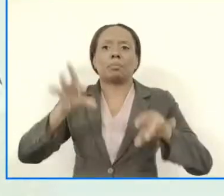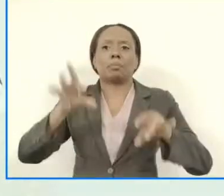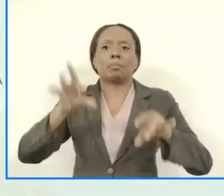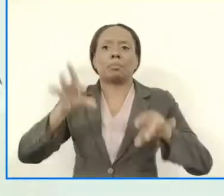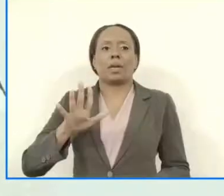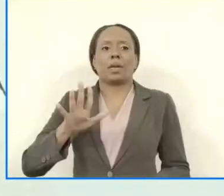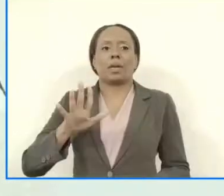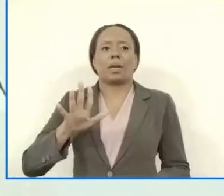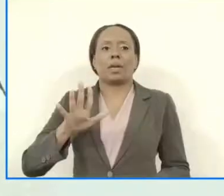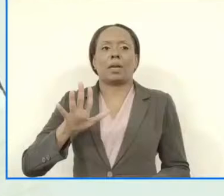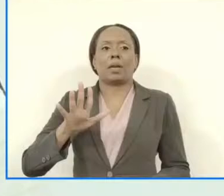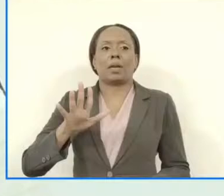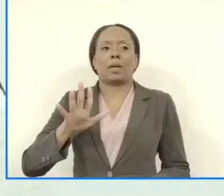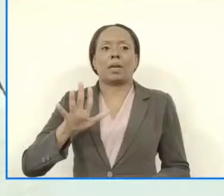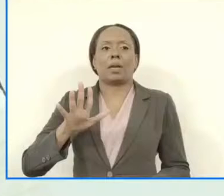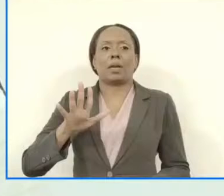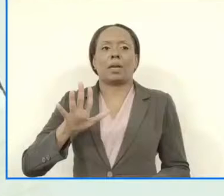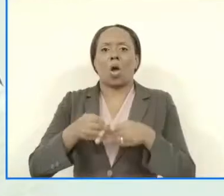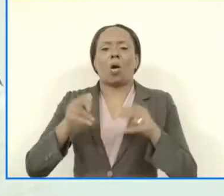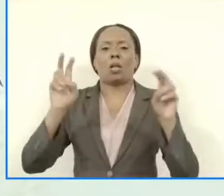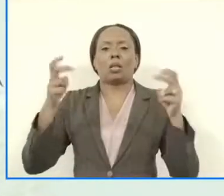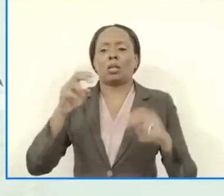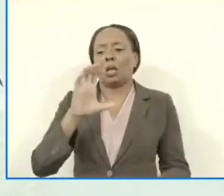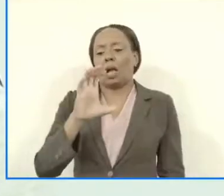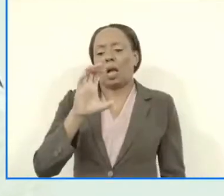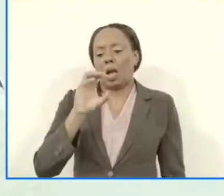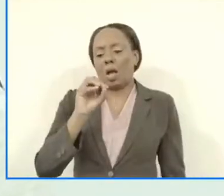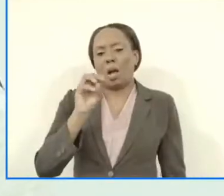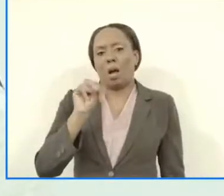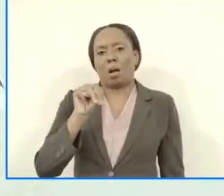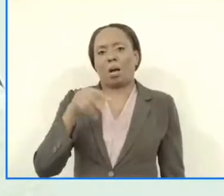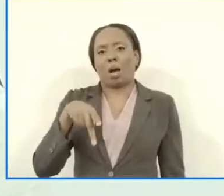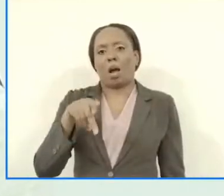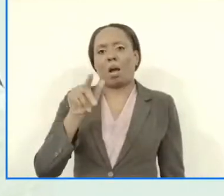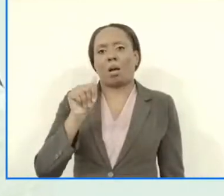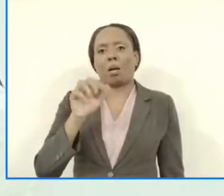the entire country of Barbados. That's average. The numbers can go up.